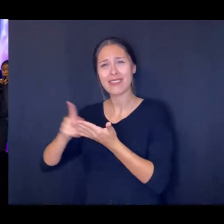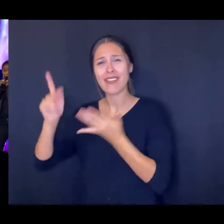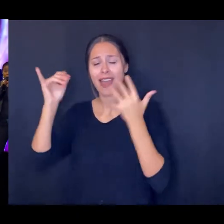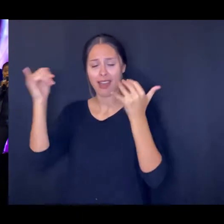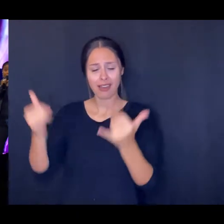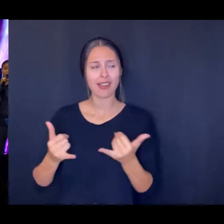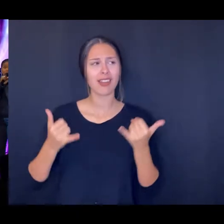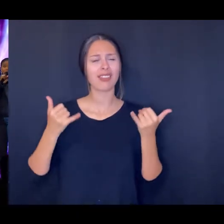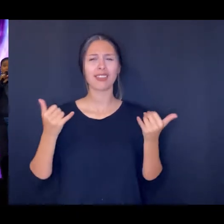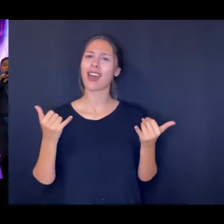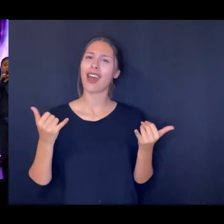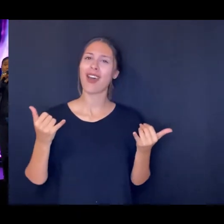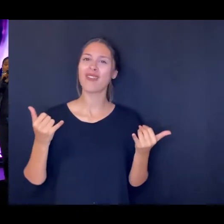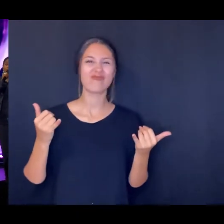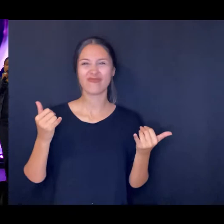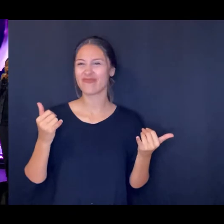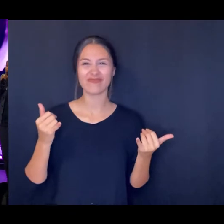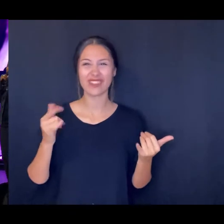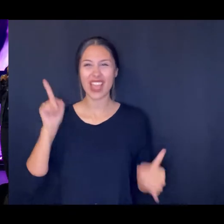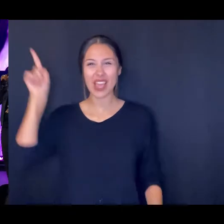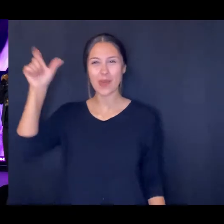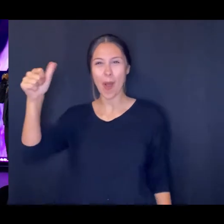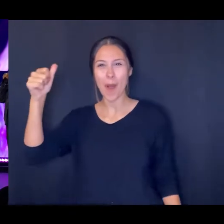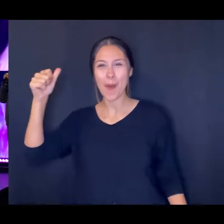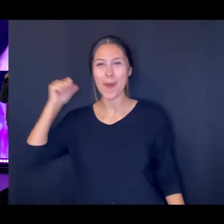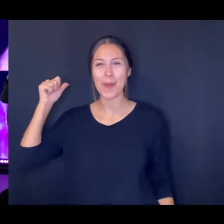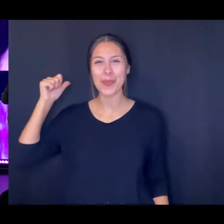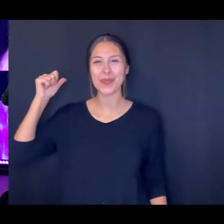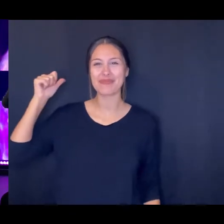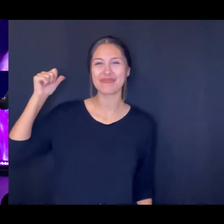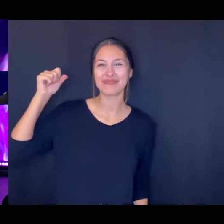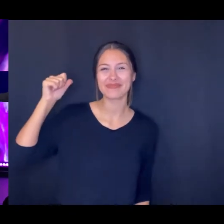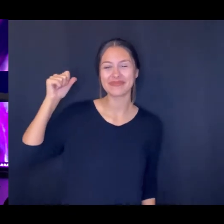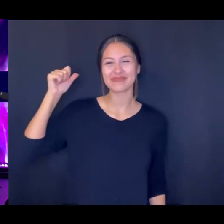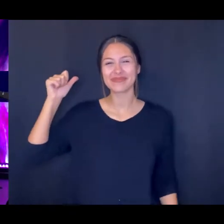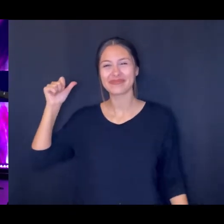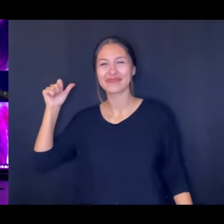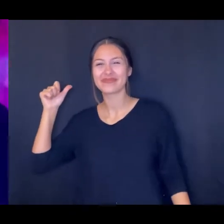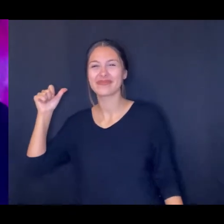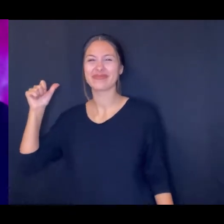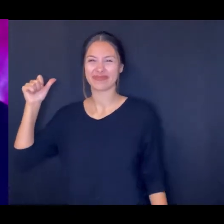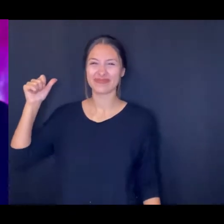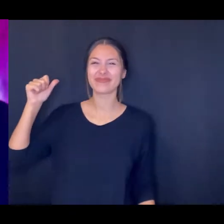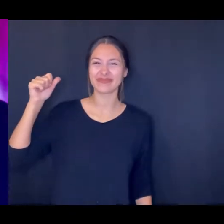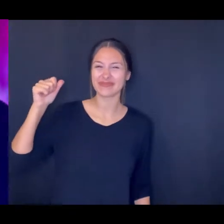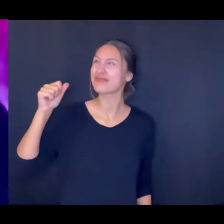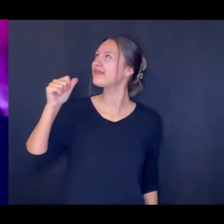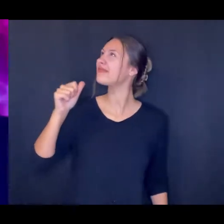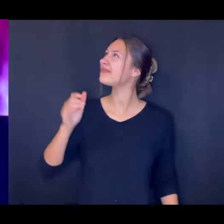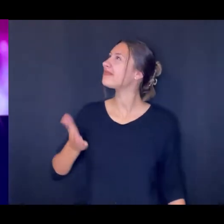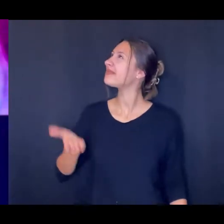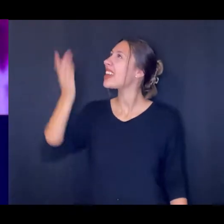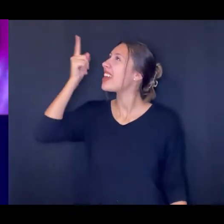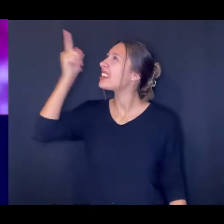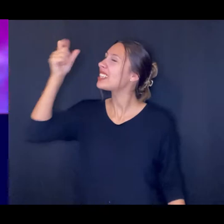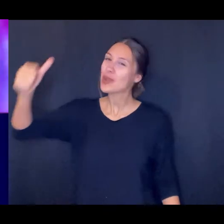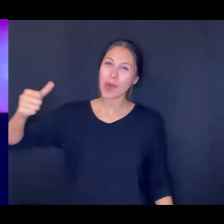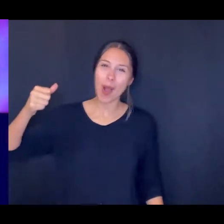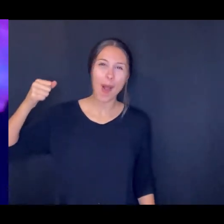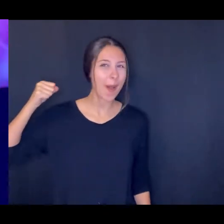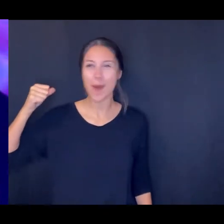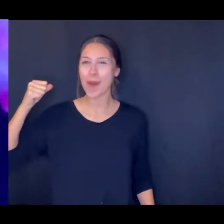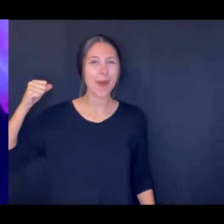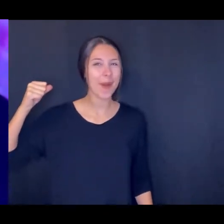So why would he fail? Listen, he won't. Oh, we believe this